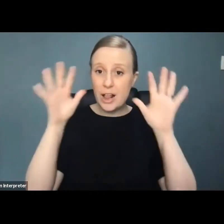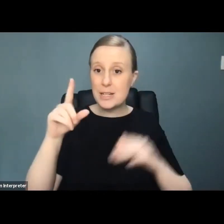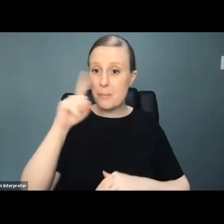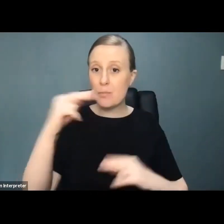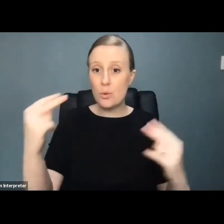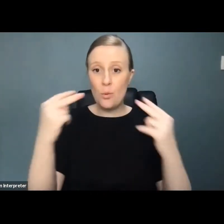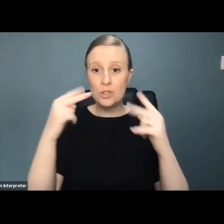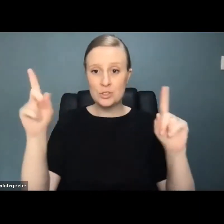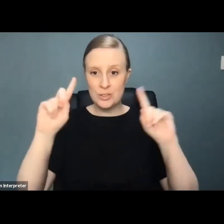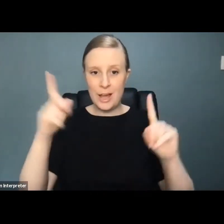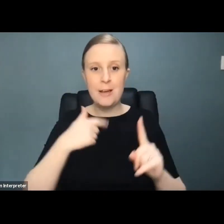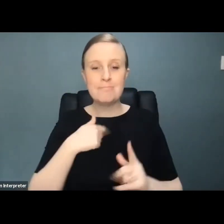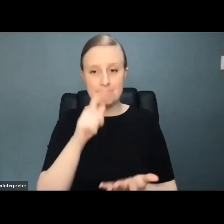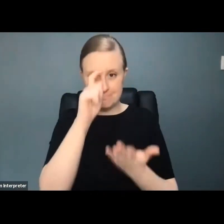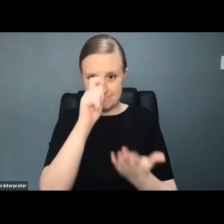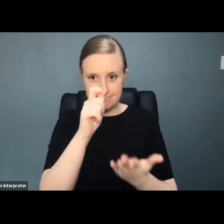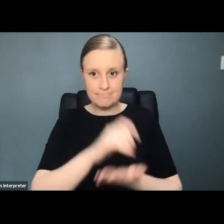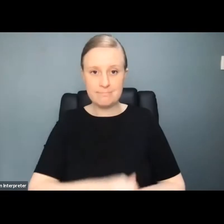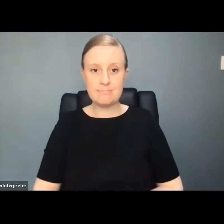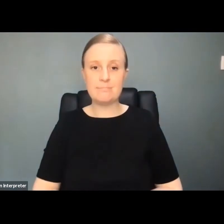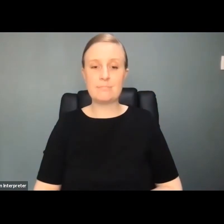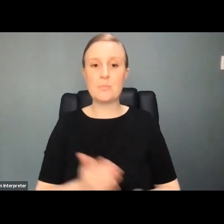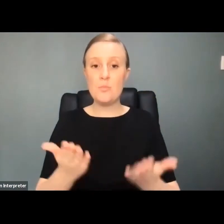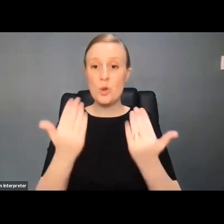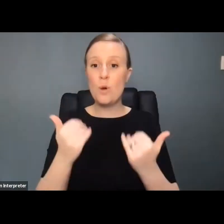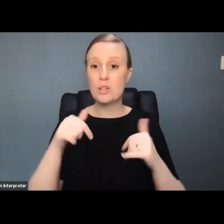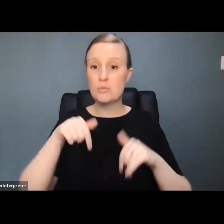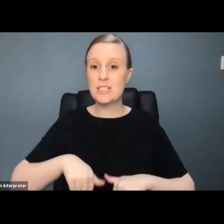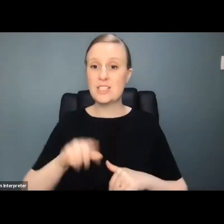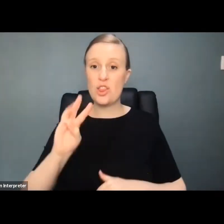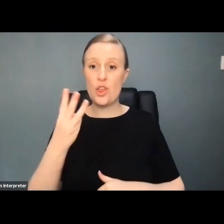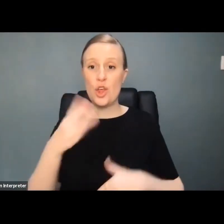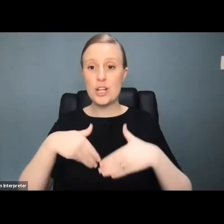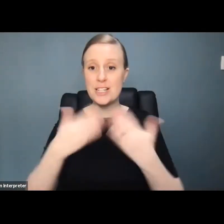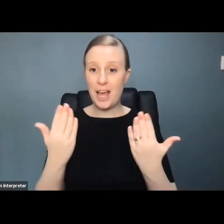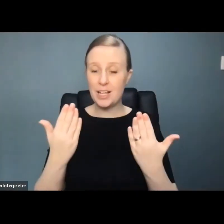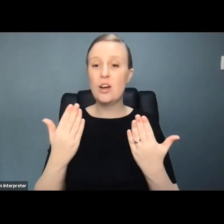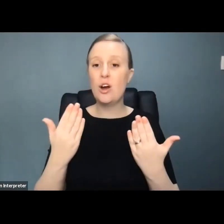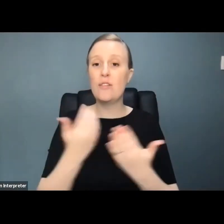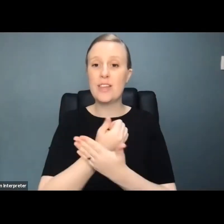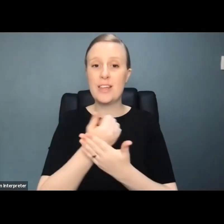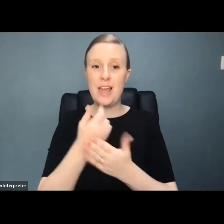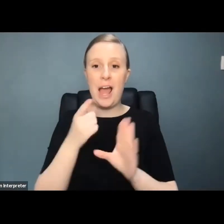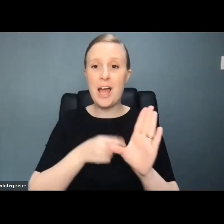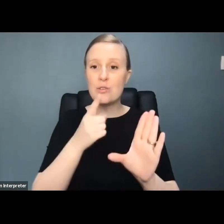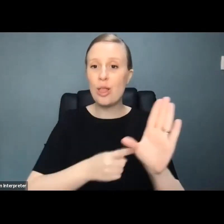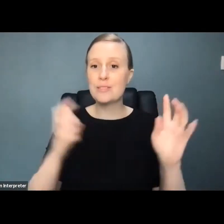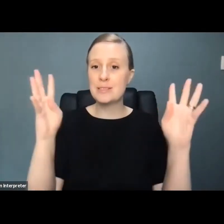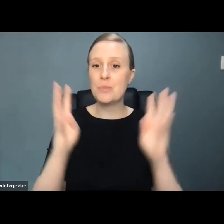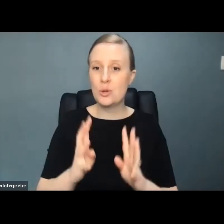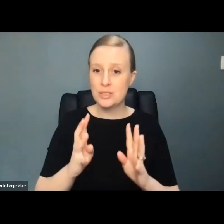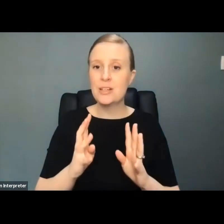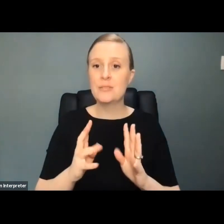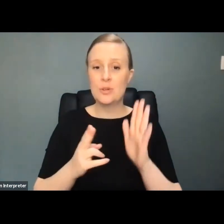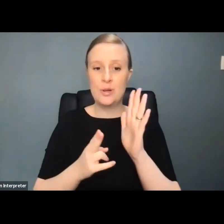Welcome everyone to session 3 of the 2021 annual NDARC Research Symposium. I'd firstly like to acknowledge the